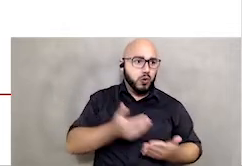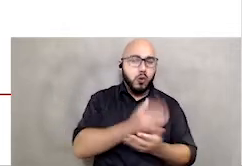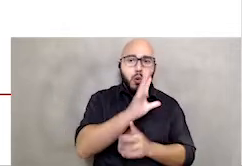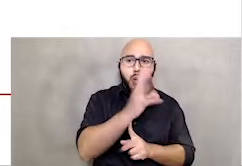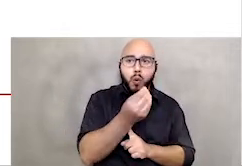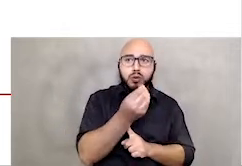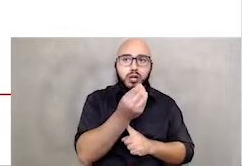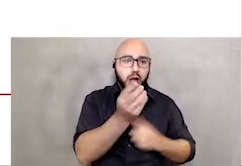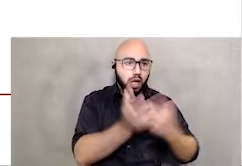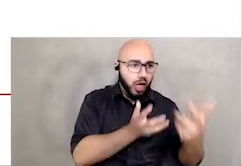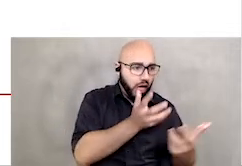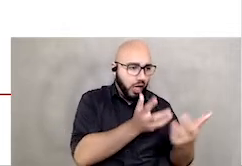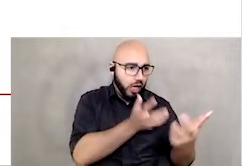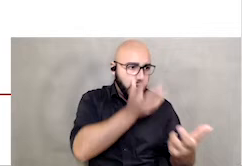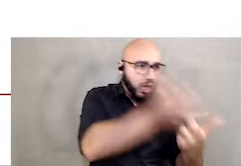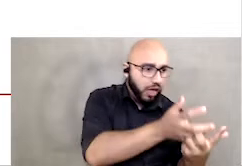cultural beliefs.